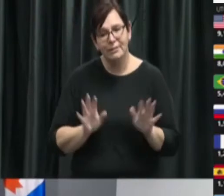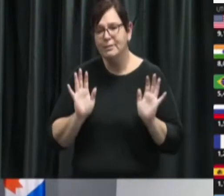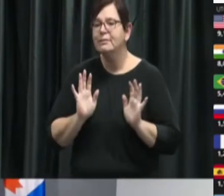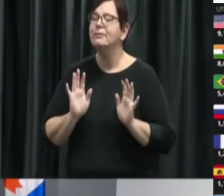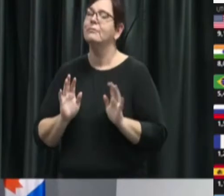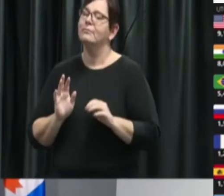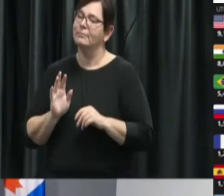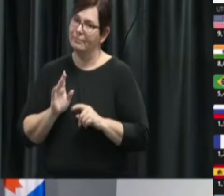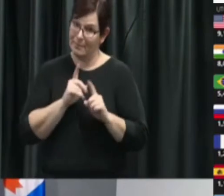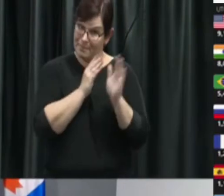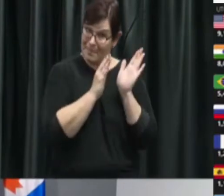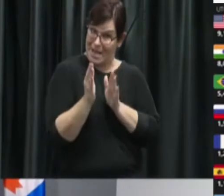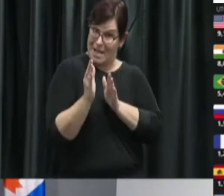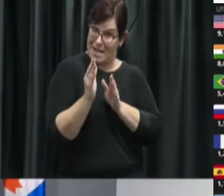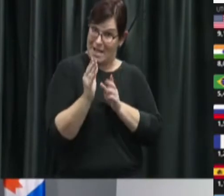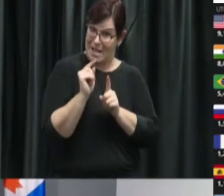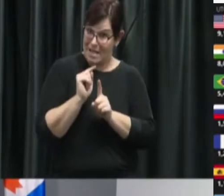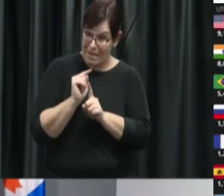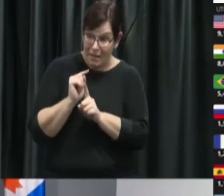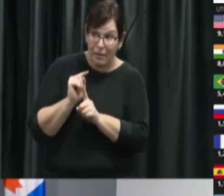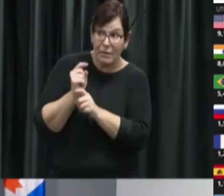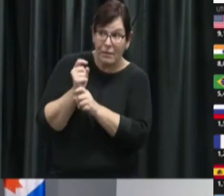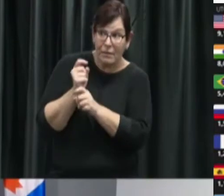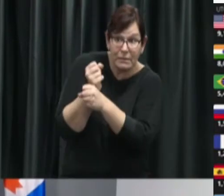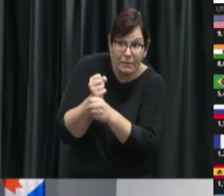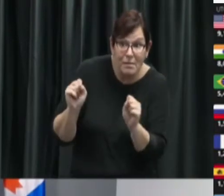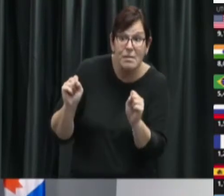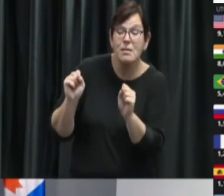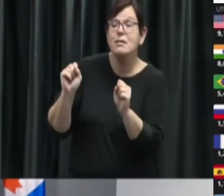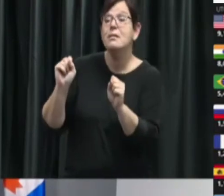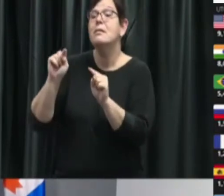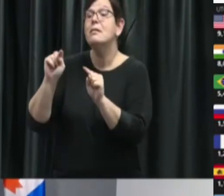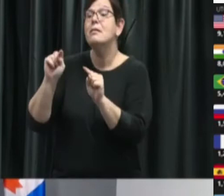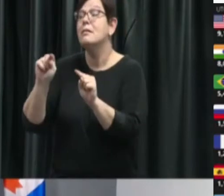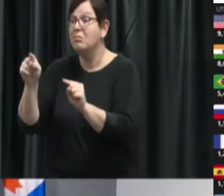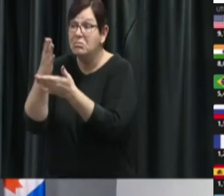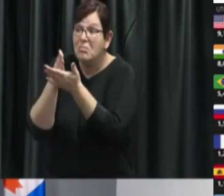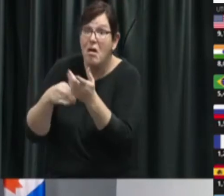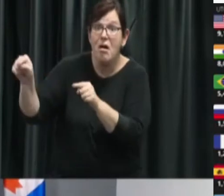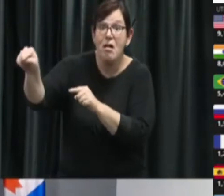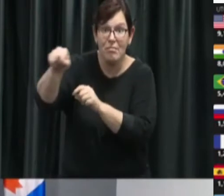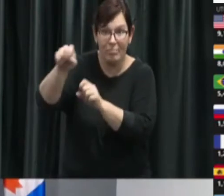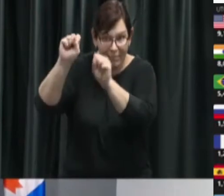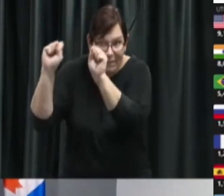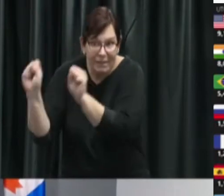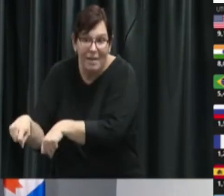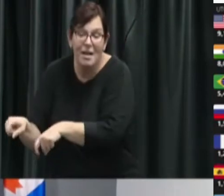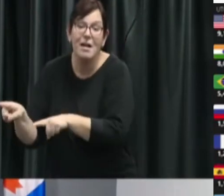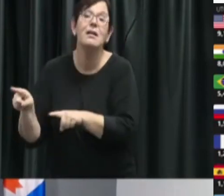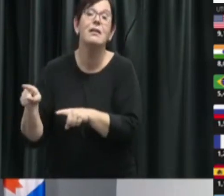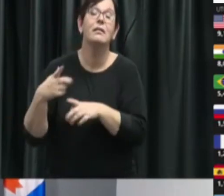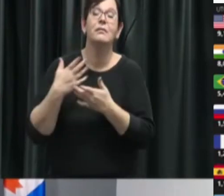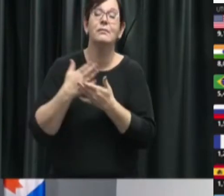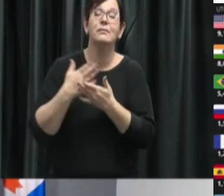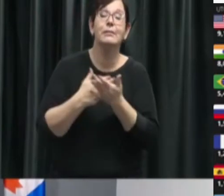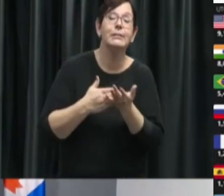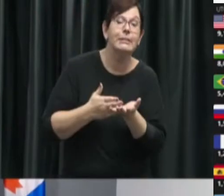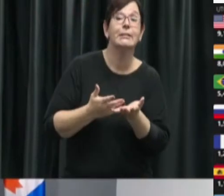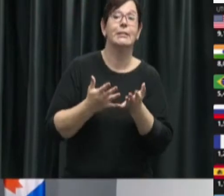open safely in as many places as possible, simply because I've learned from Dr. Davila and others about this broader concept of public